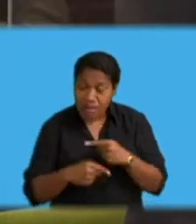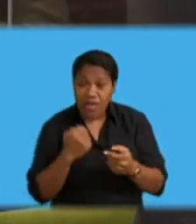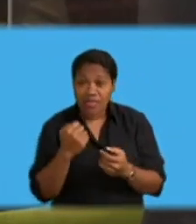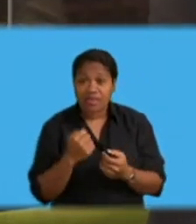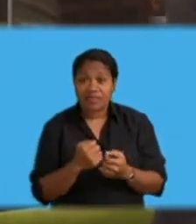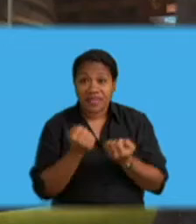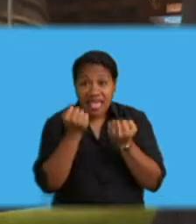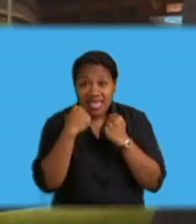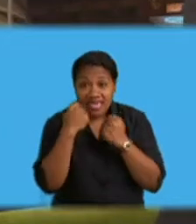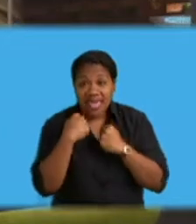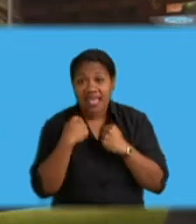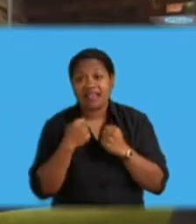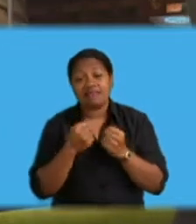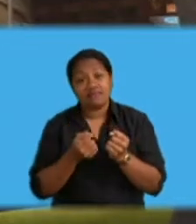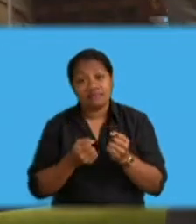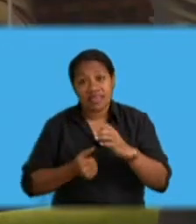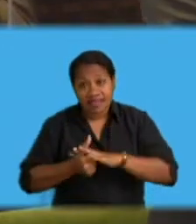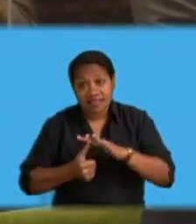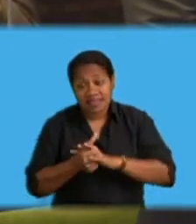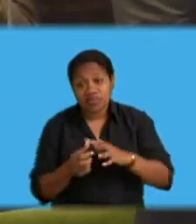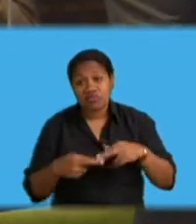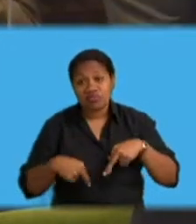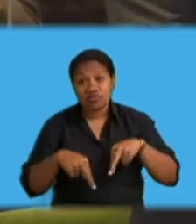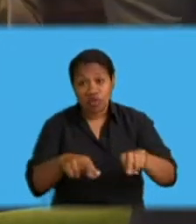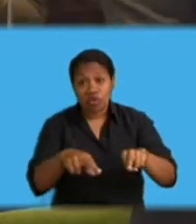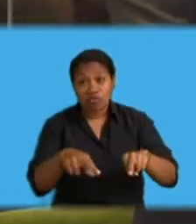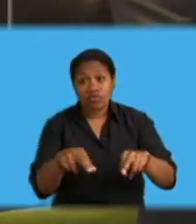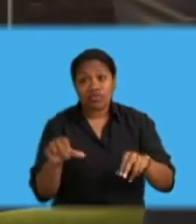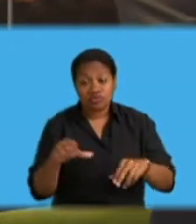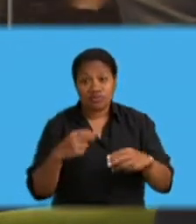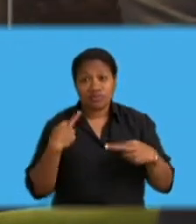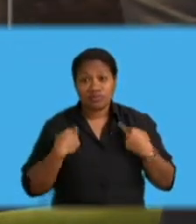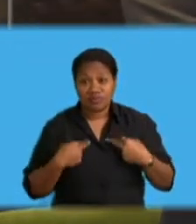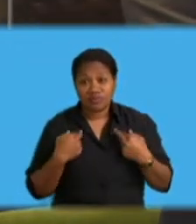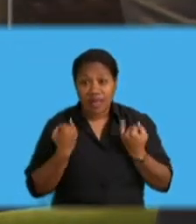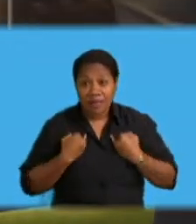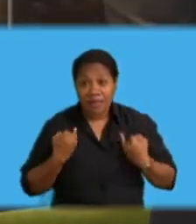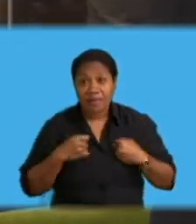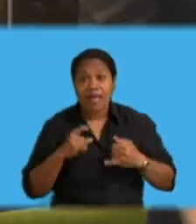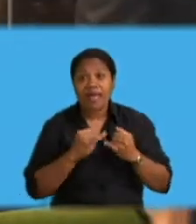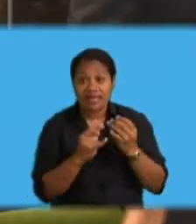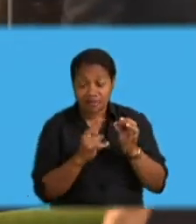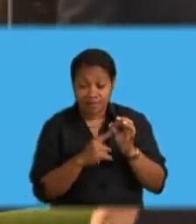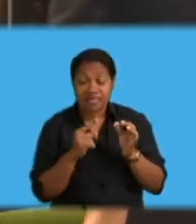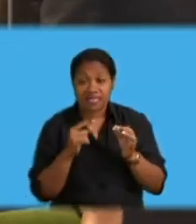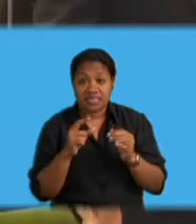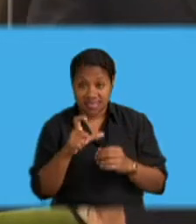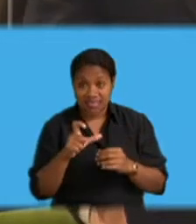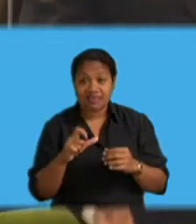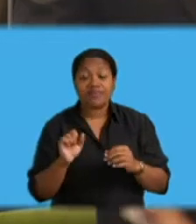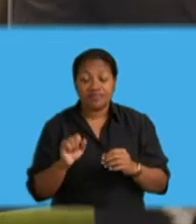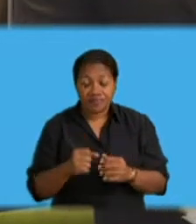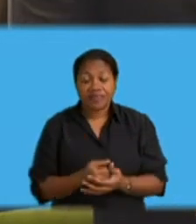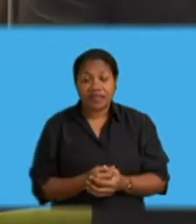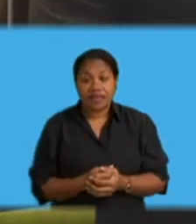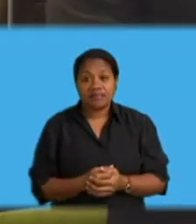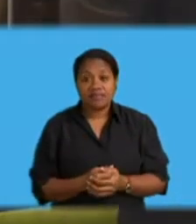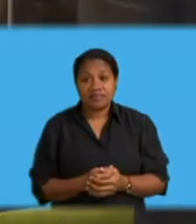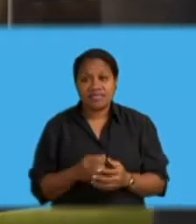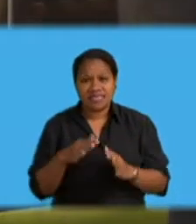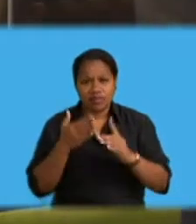are supposed to be implemented by SPC, yes, it has been publicly stated, whilst we are digressing from the actual question